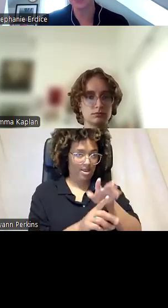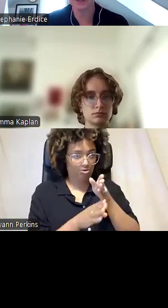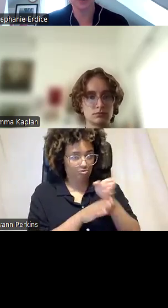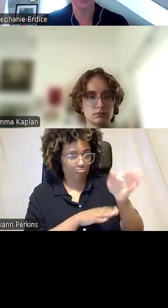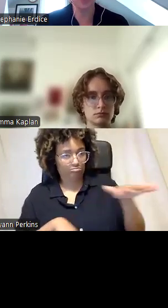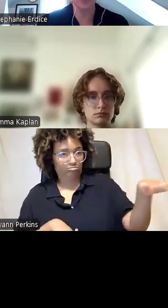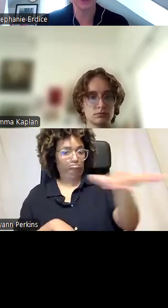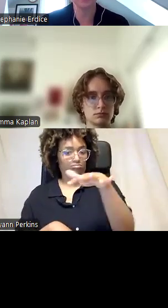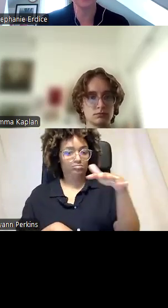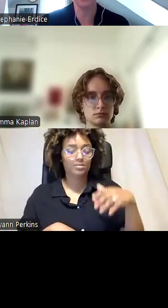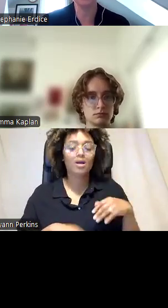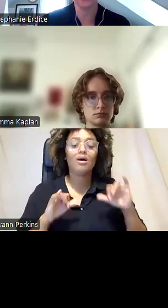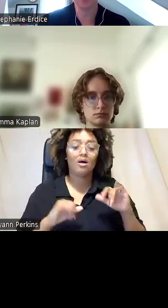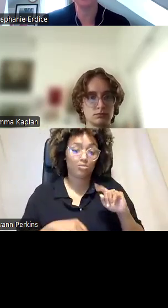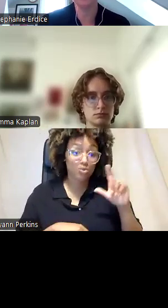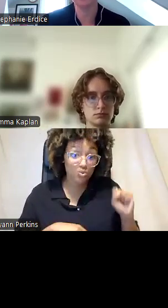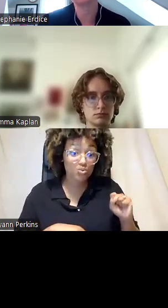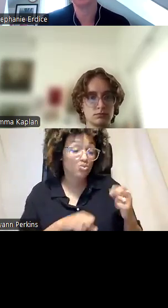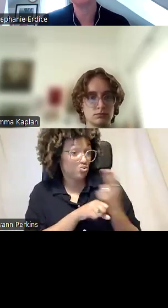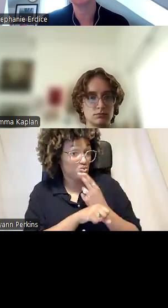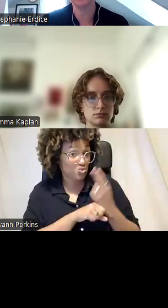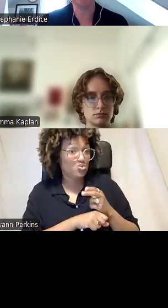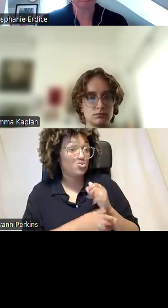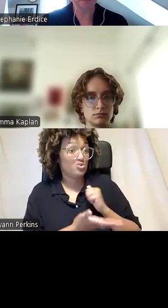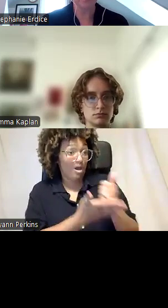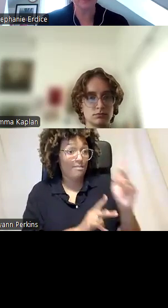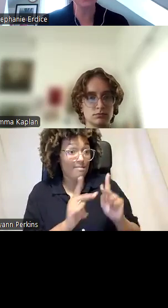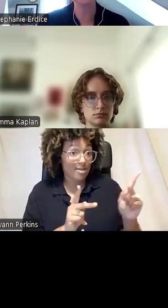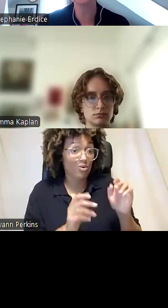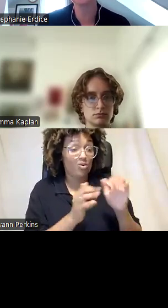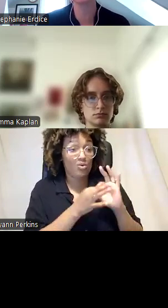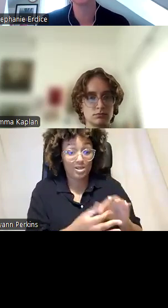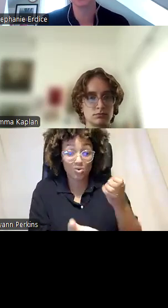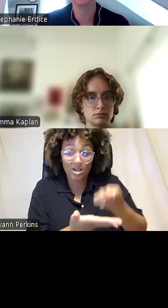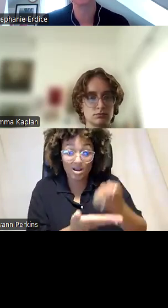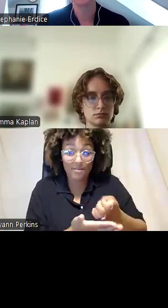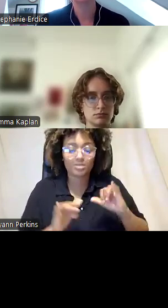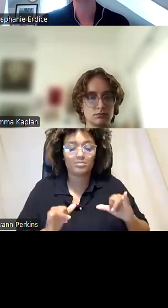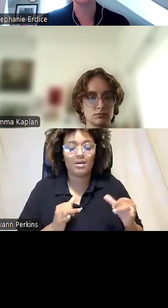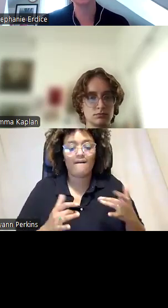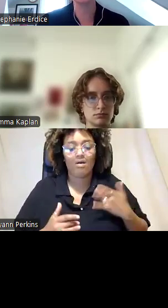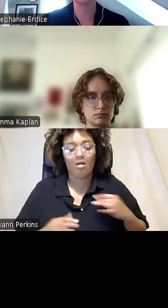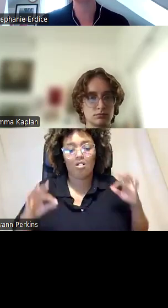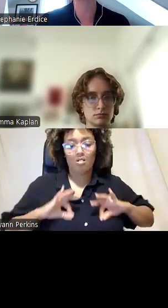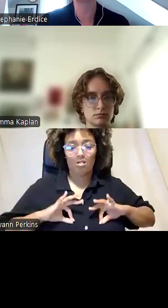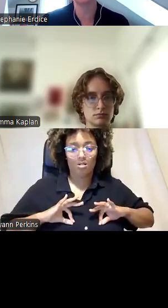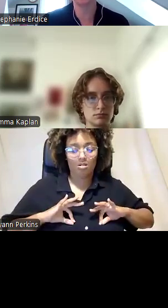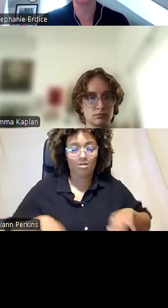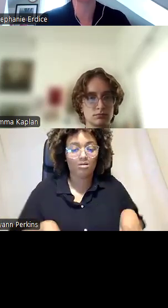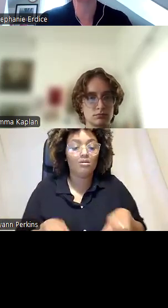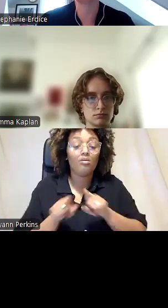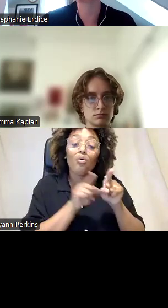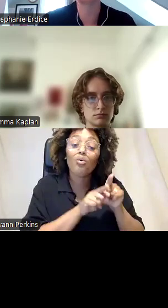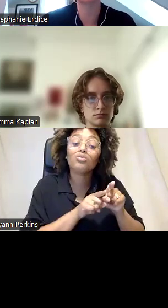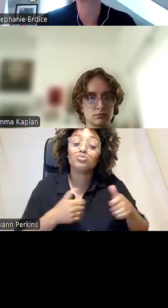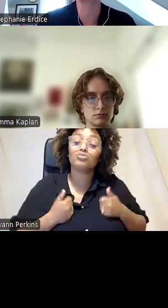to understand the tools that could be used to help people economically and to really help survivors use what was